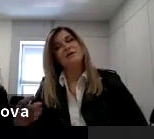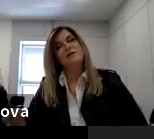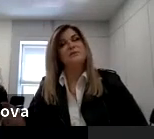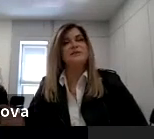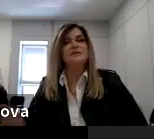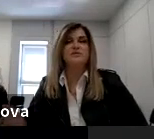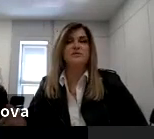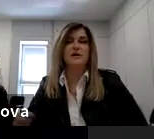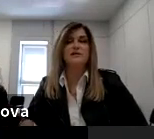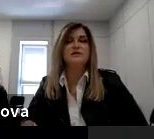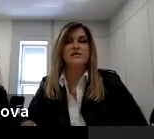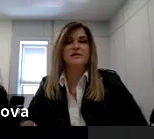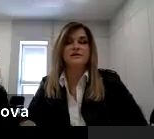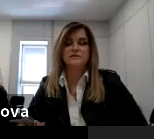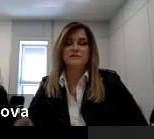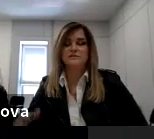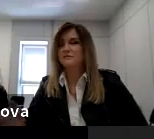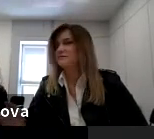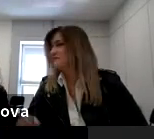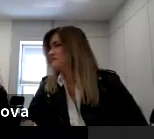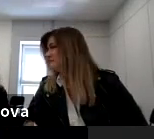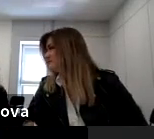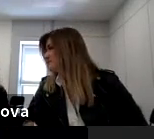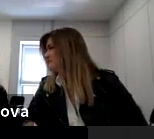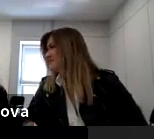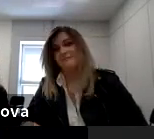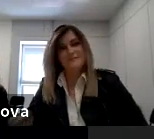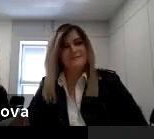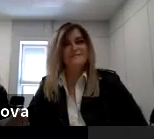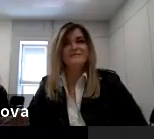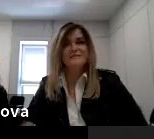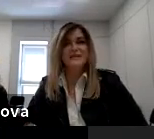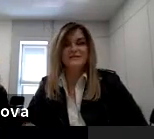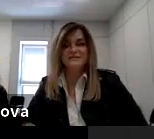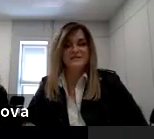That's why it will be better to answer.